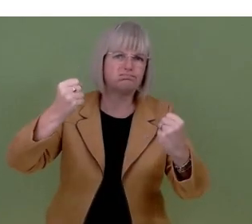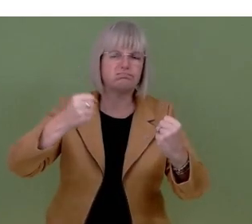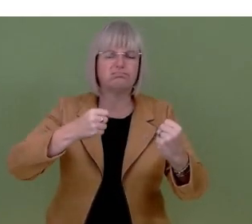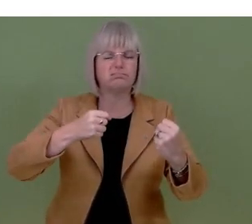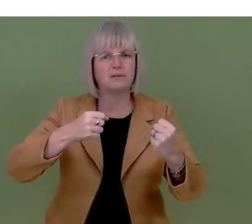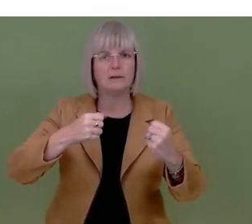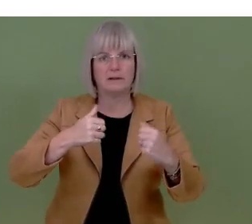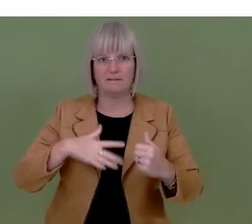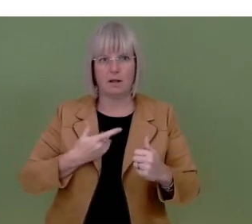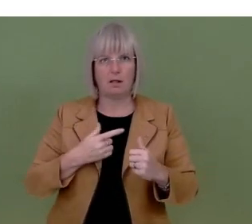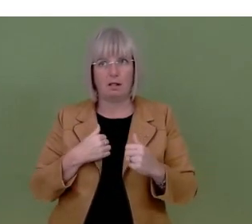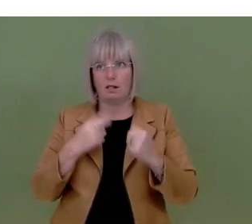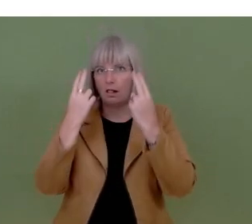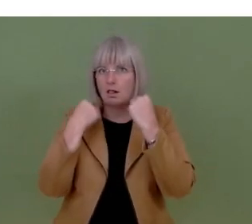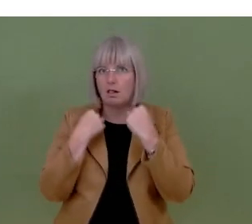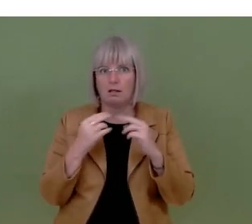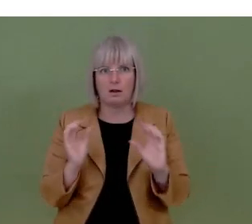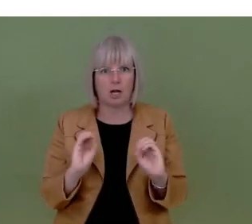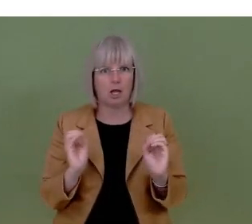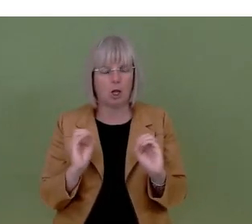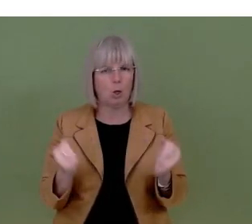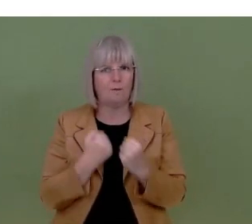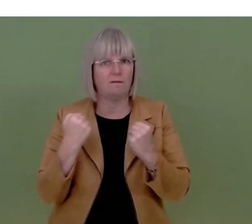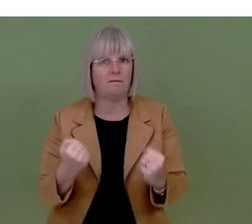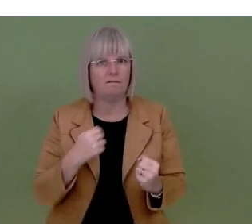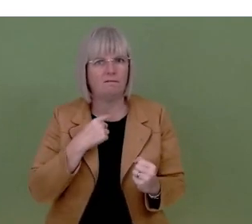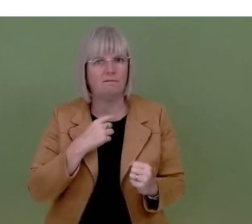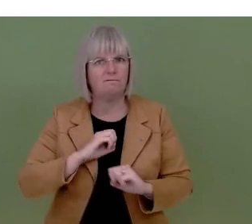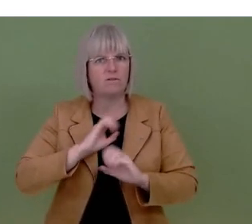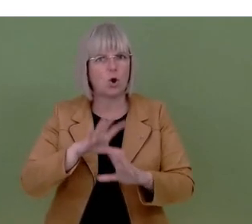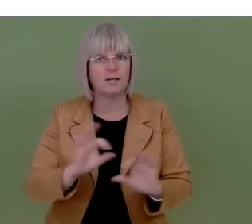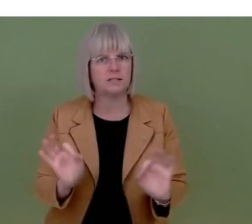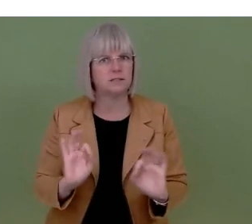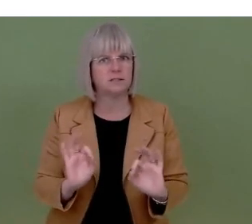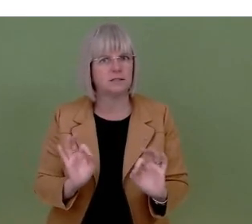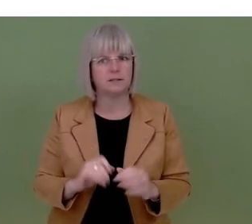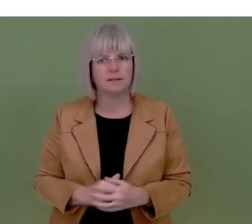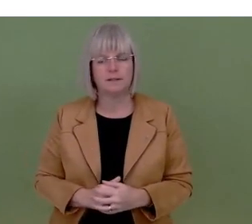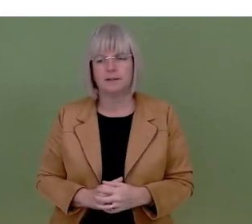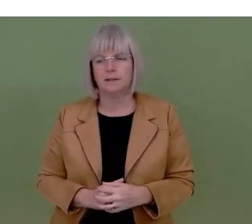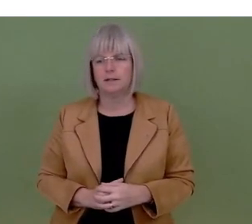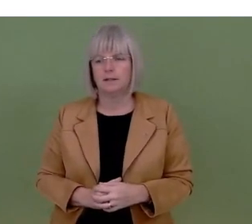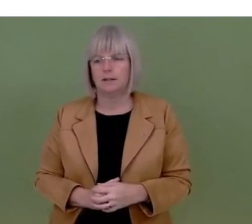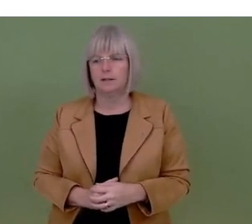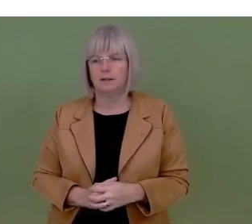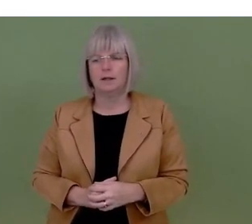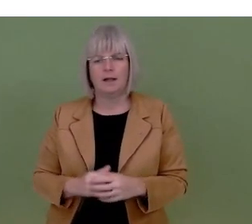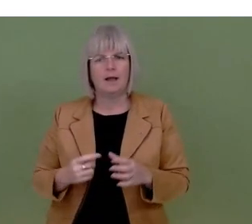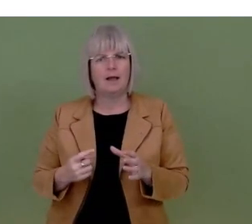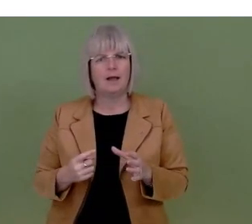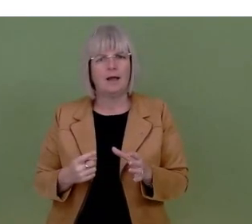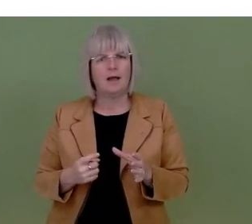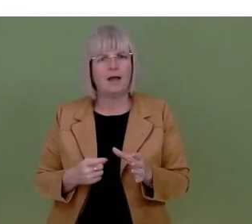And I think really for me, I have nothing but admiration for the staff